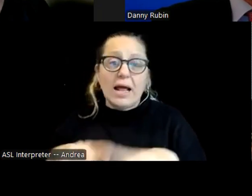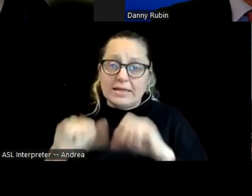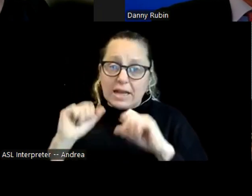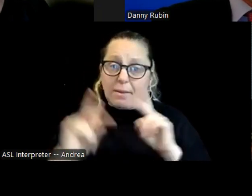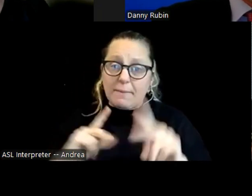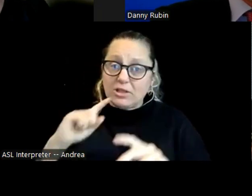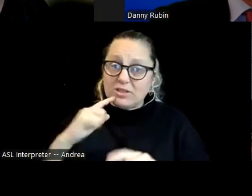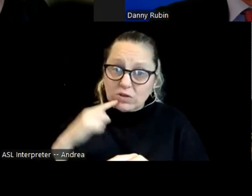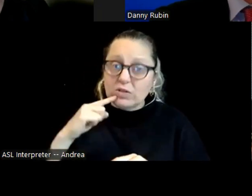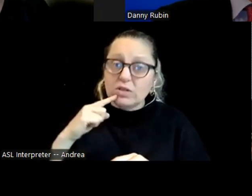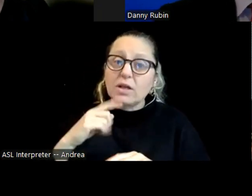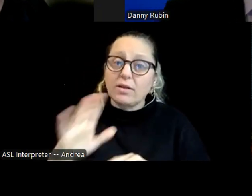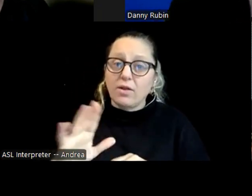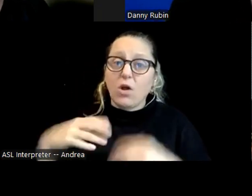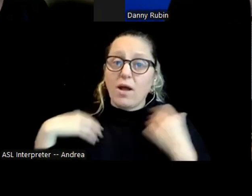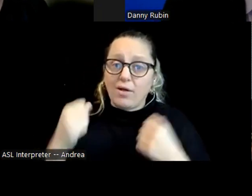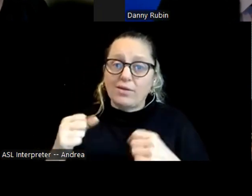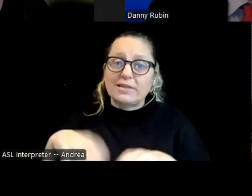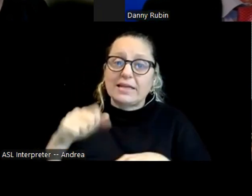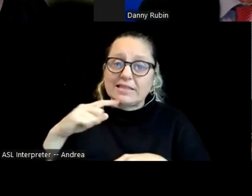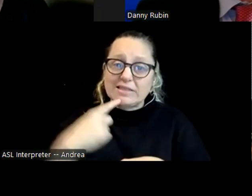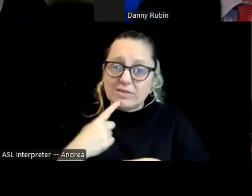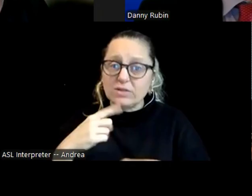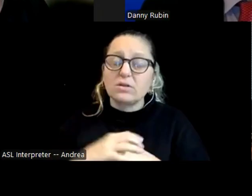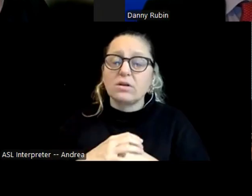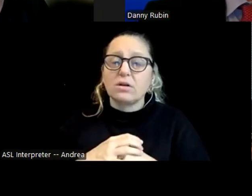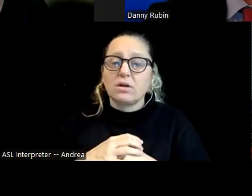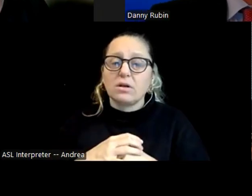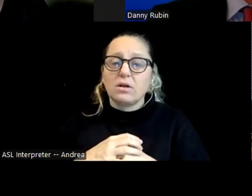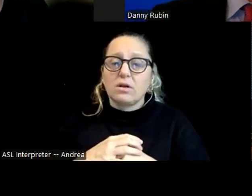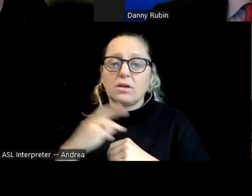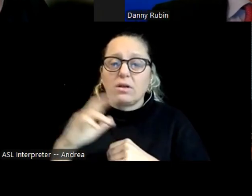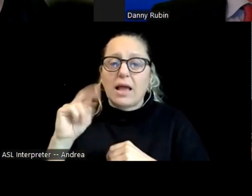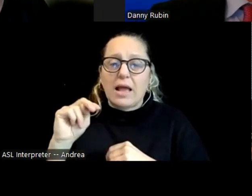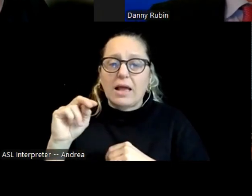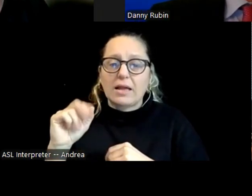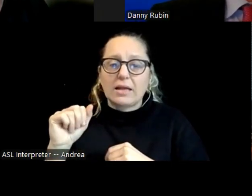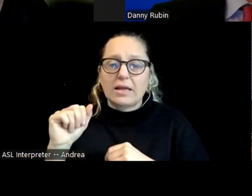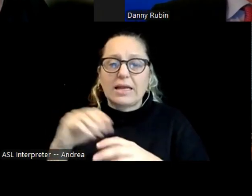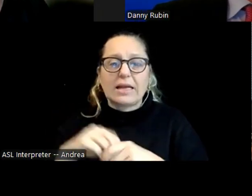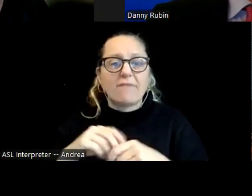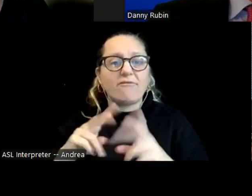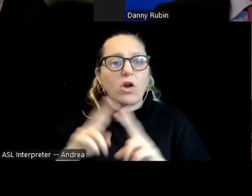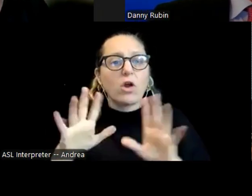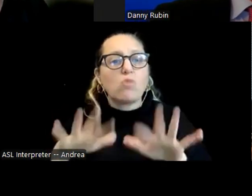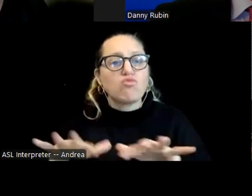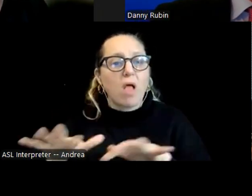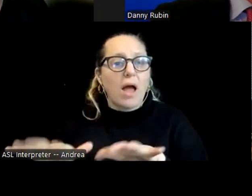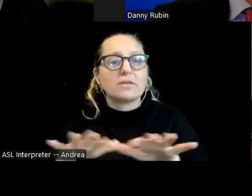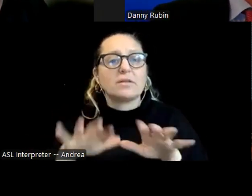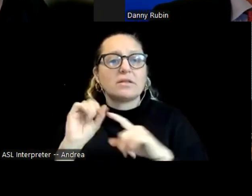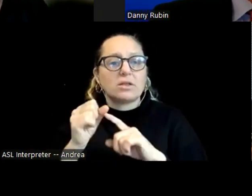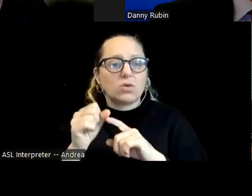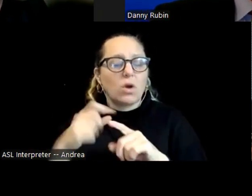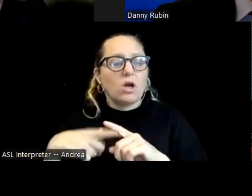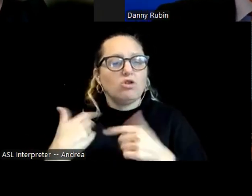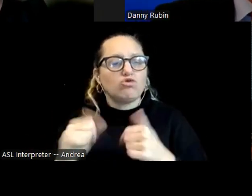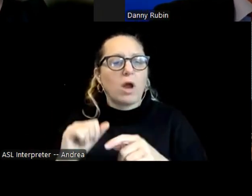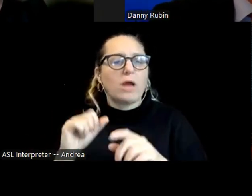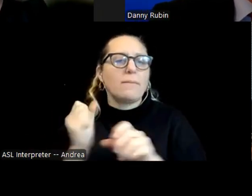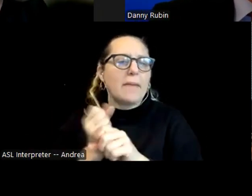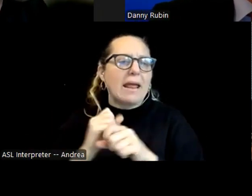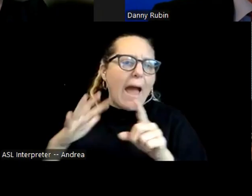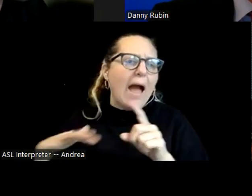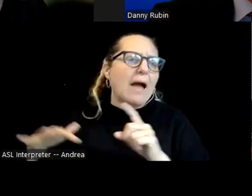health seriously, but in a very relaxing setting. So we try to create the atmosphere for the patient that they